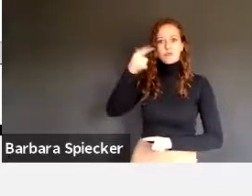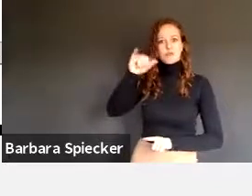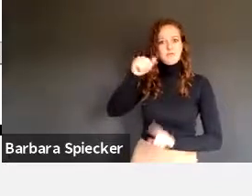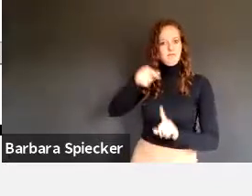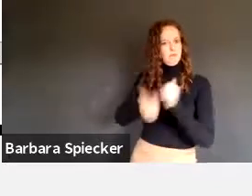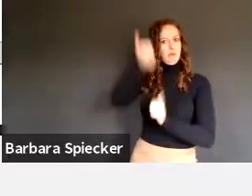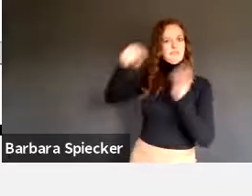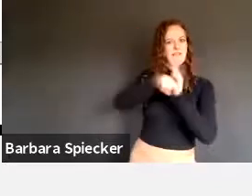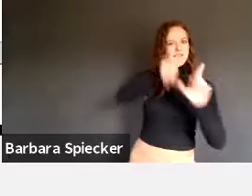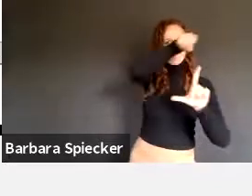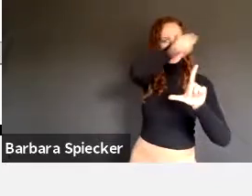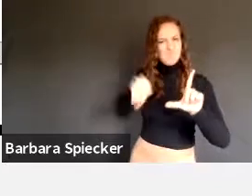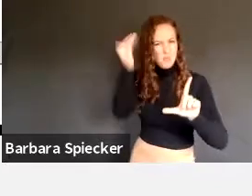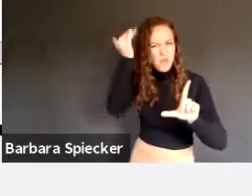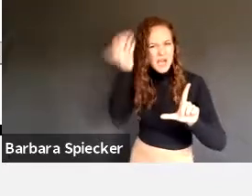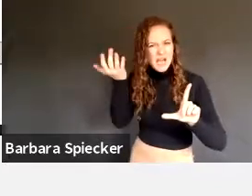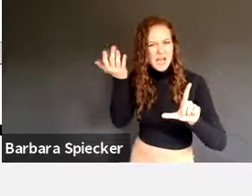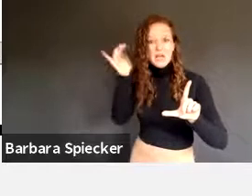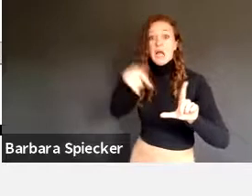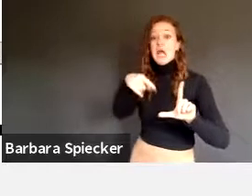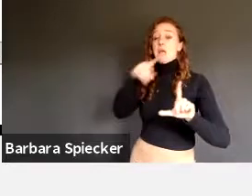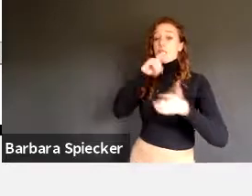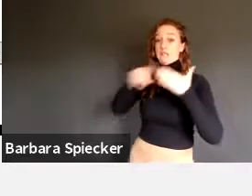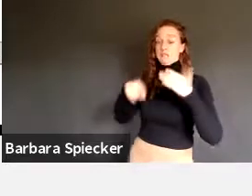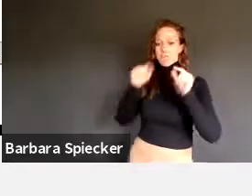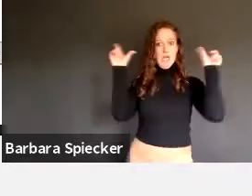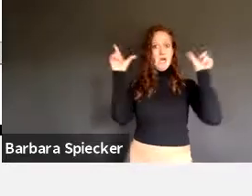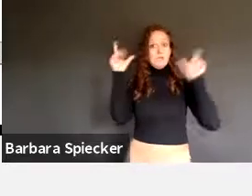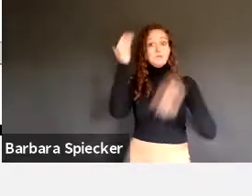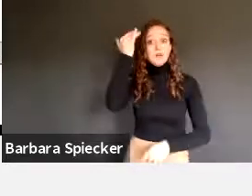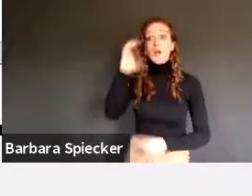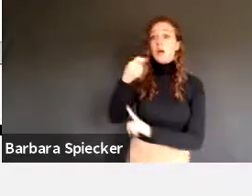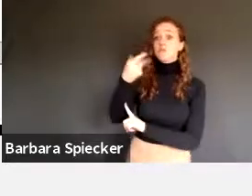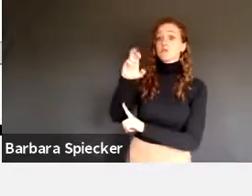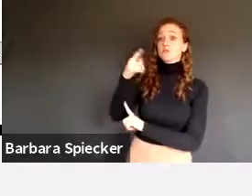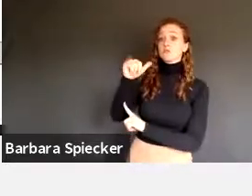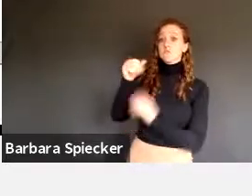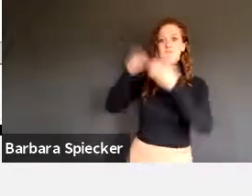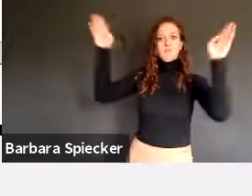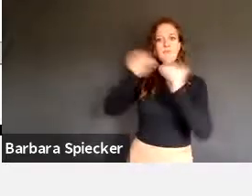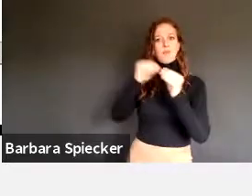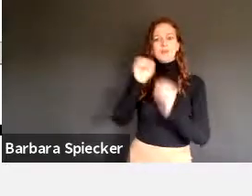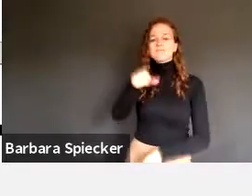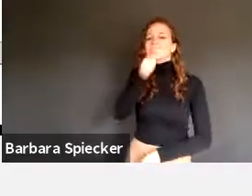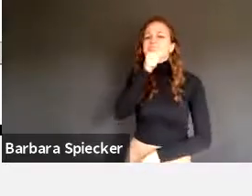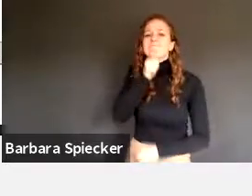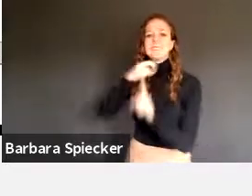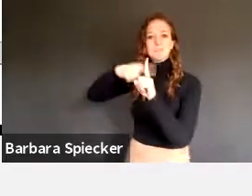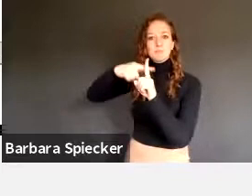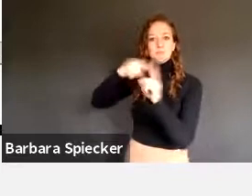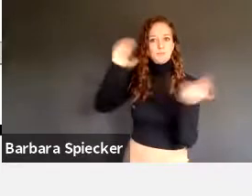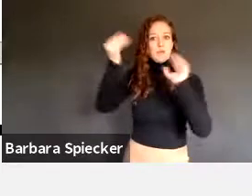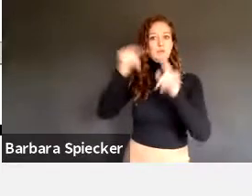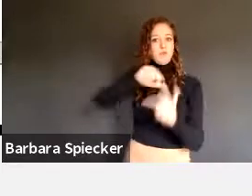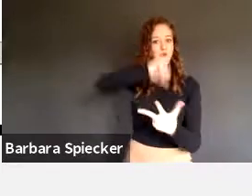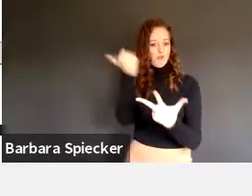Now we ask, well, why? Why would Egregia have the most negative response to increasing MEI across sites? This result